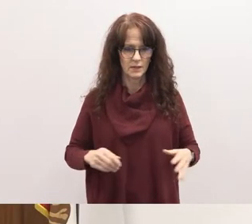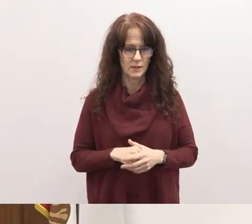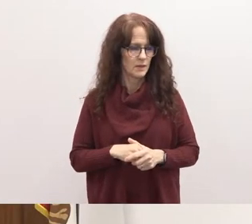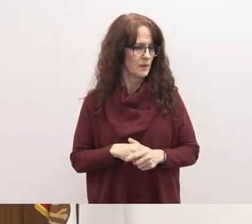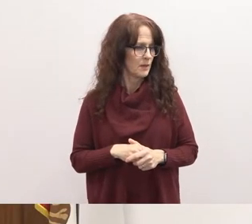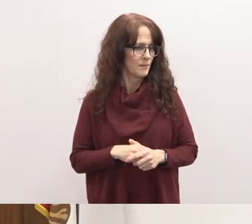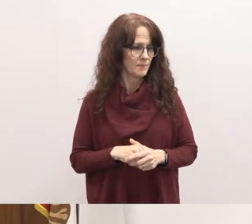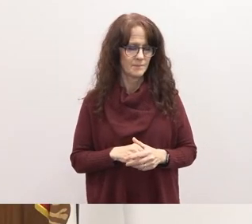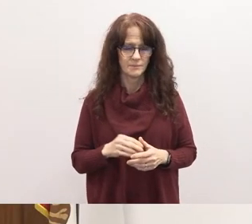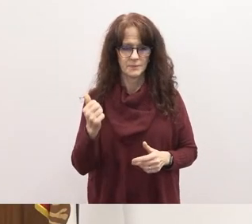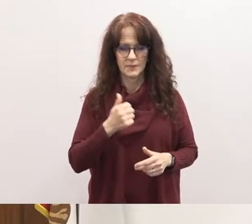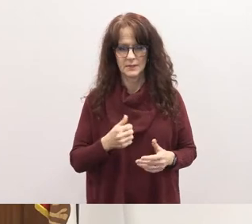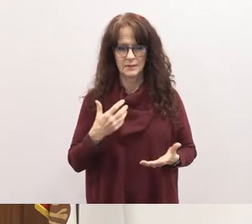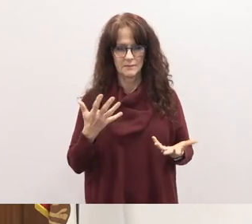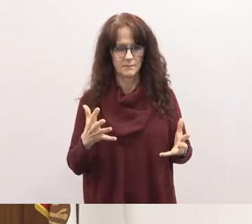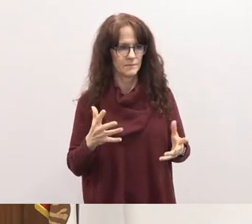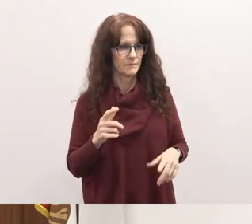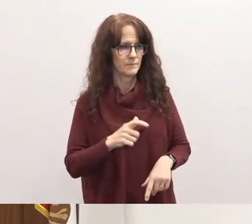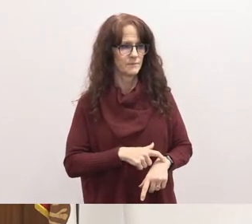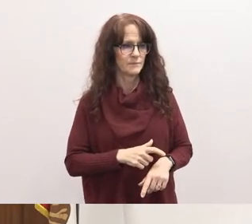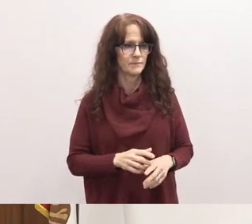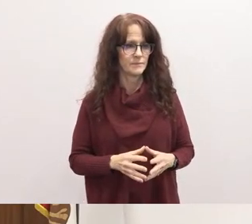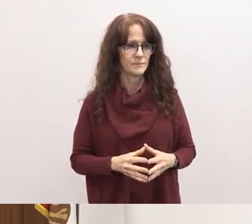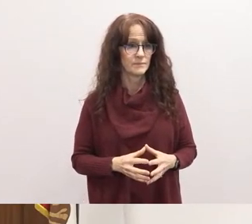here for the children? But your time is up.